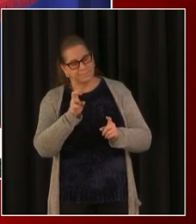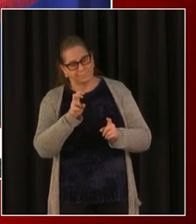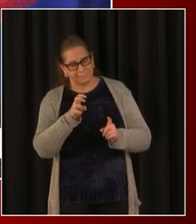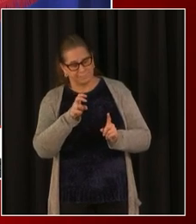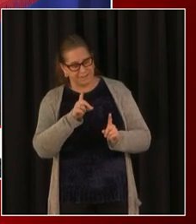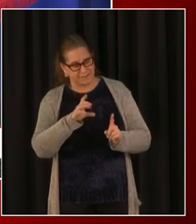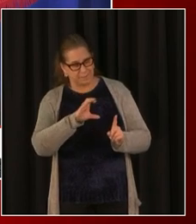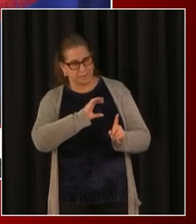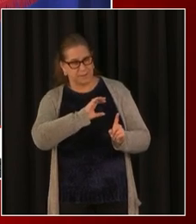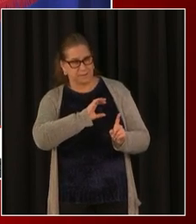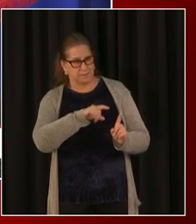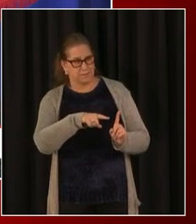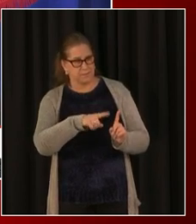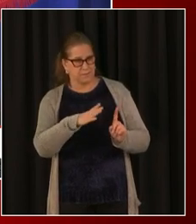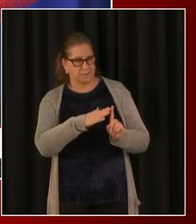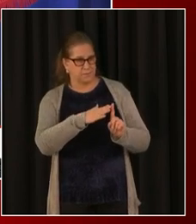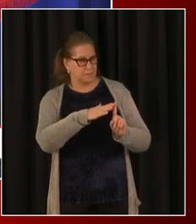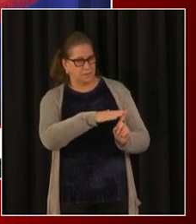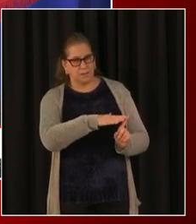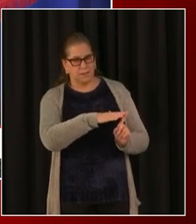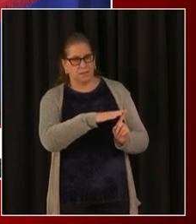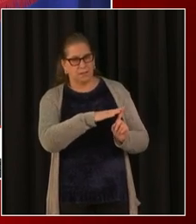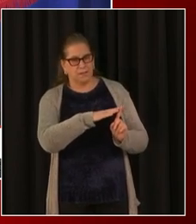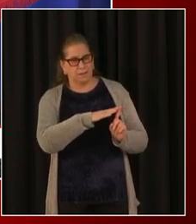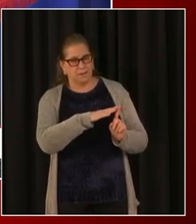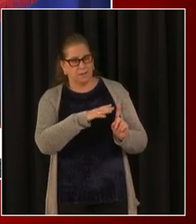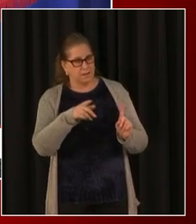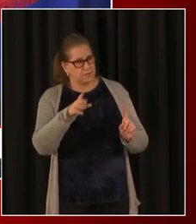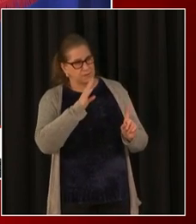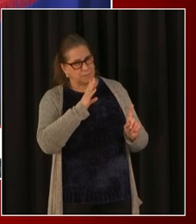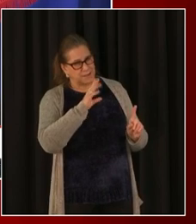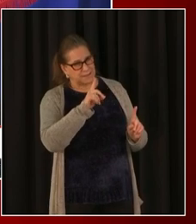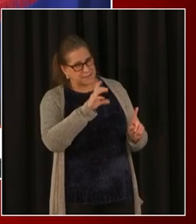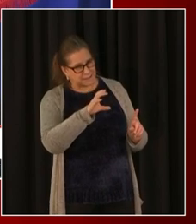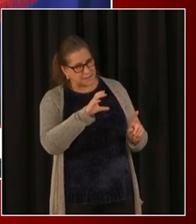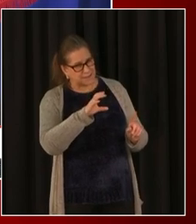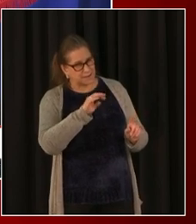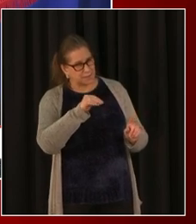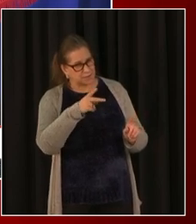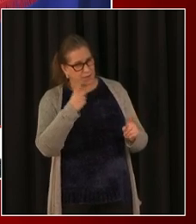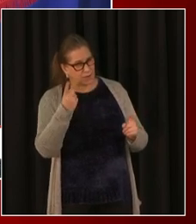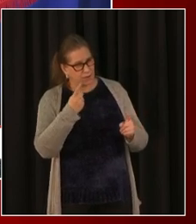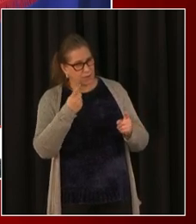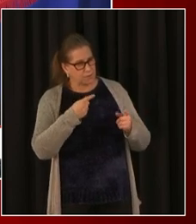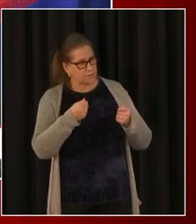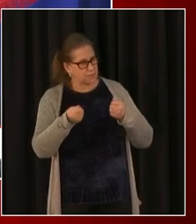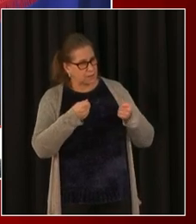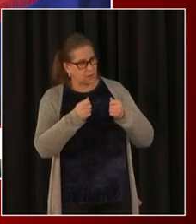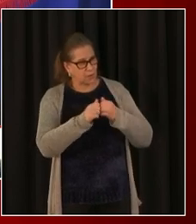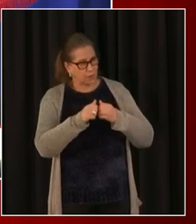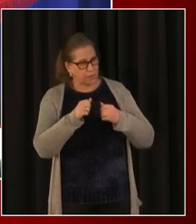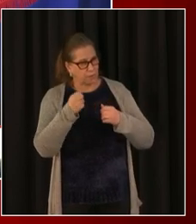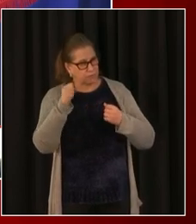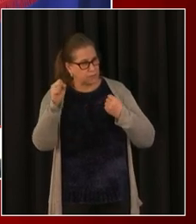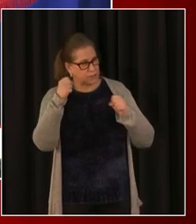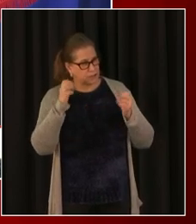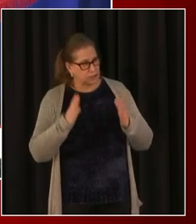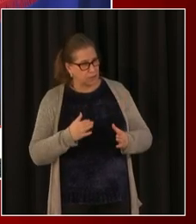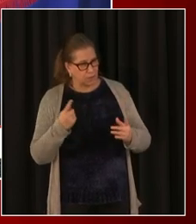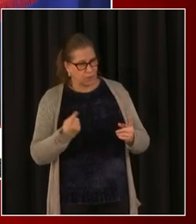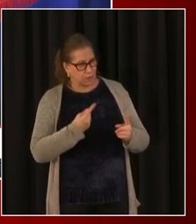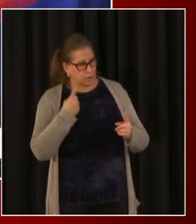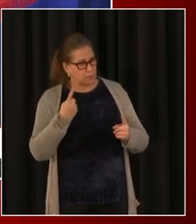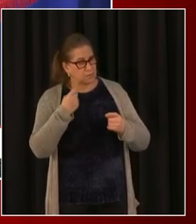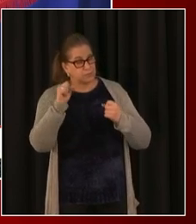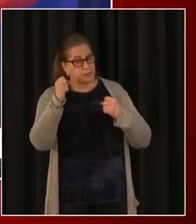those permits, DC and MPD is always dealing with protests in the district. Is that, what does that say? Is that just sort of speak to